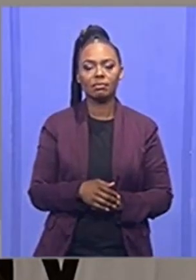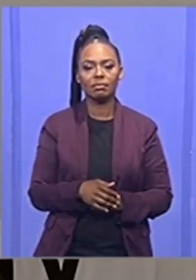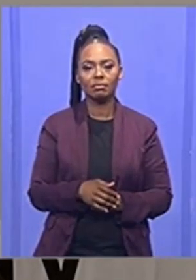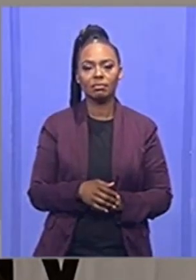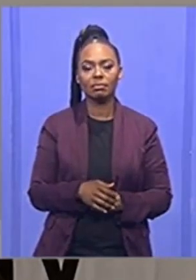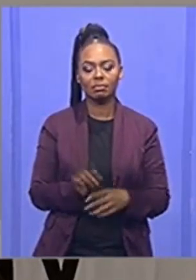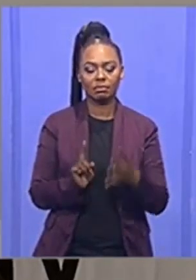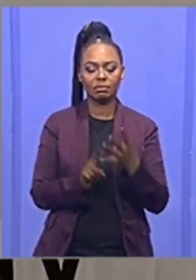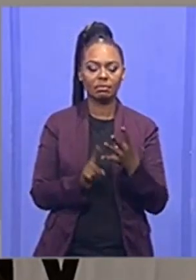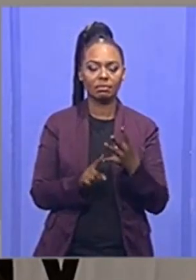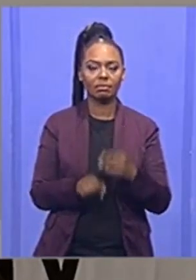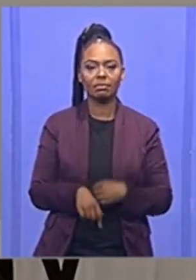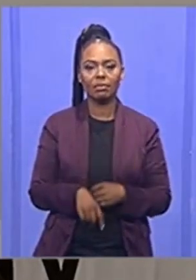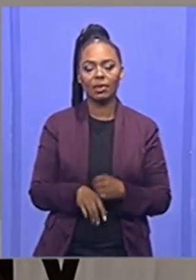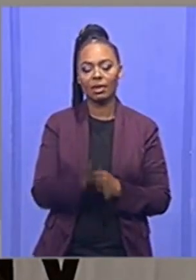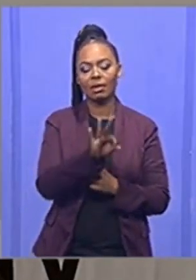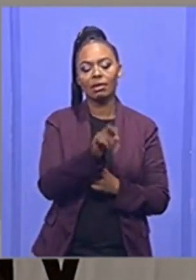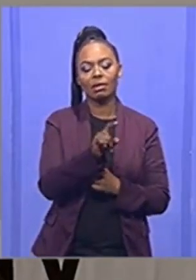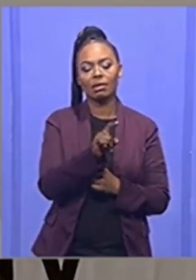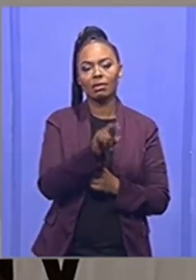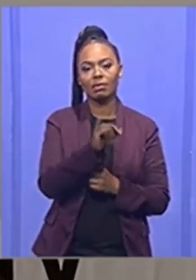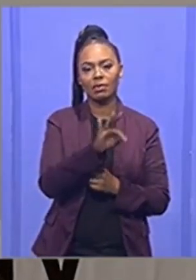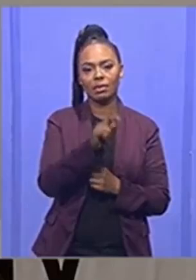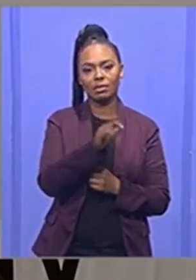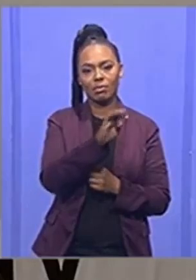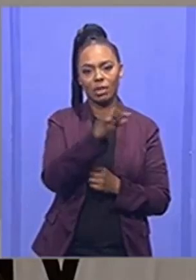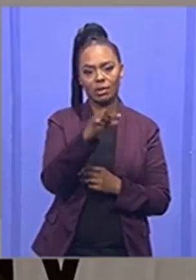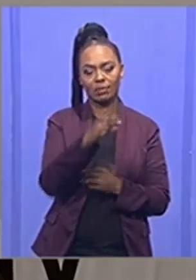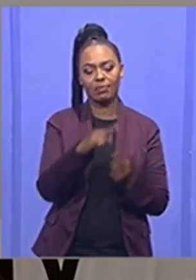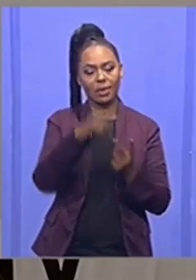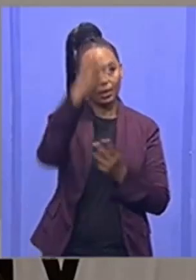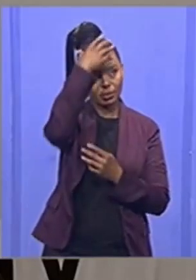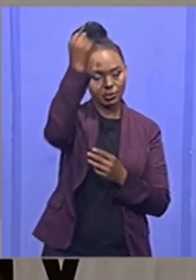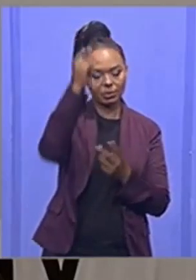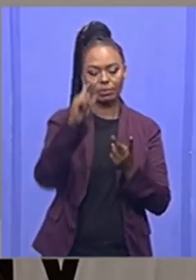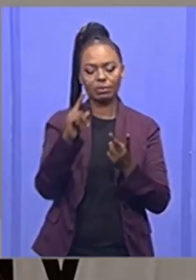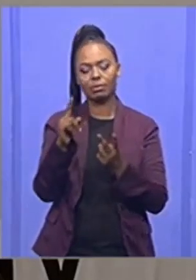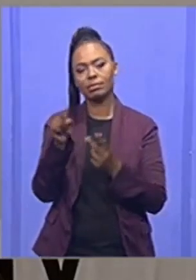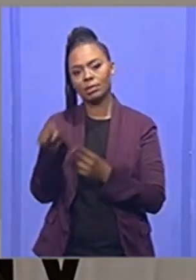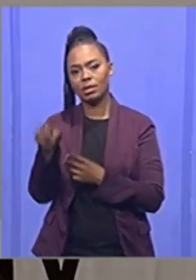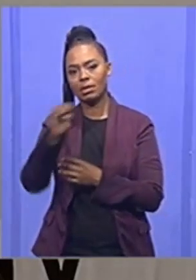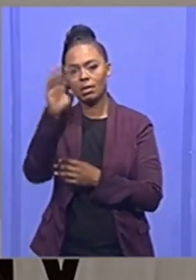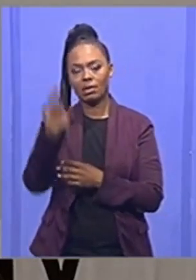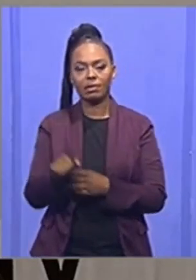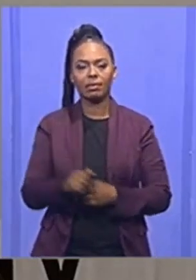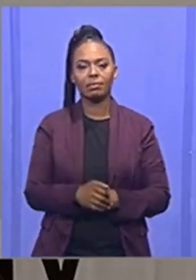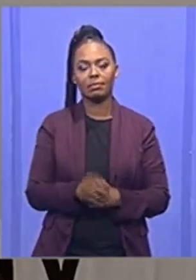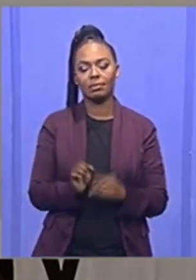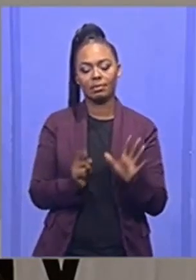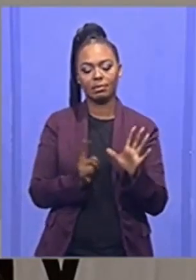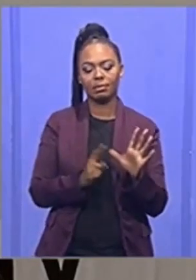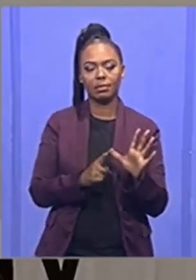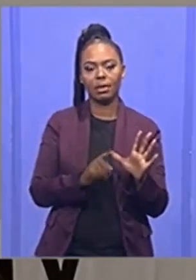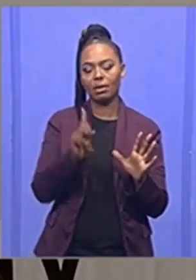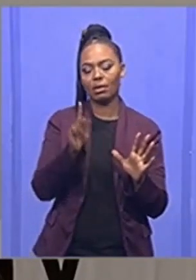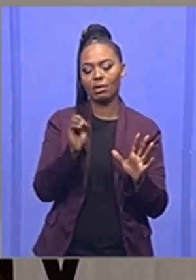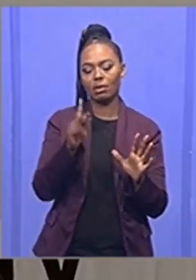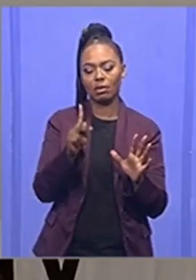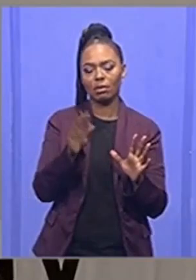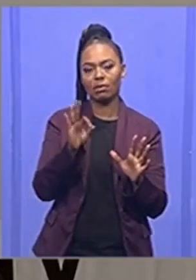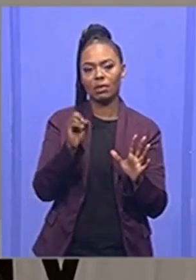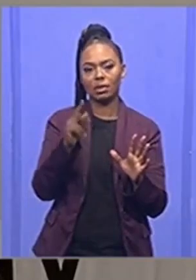4. Fixback between Lesotho and South Africa. 5. Kopfontein between